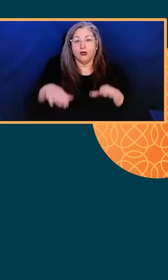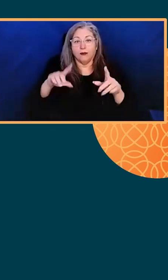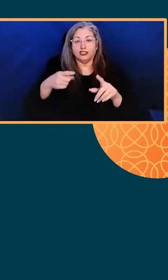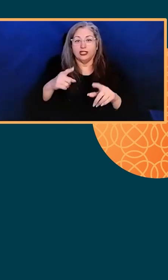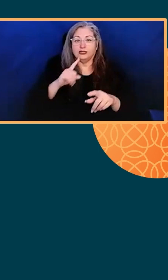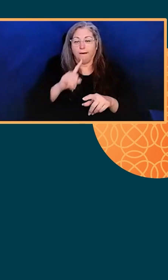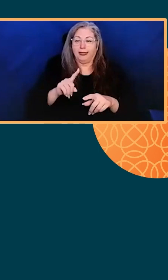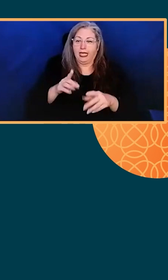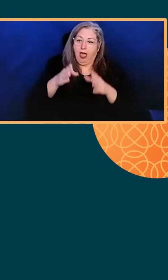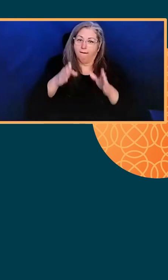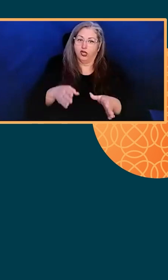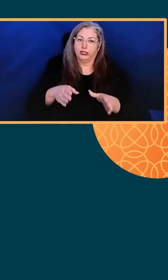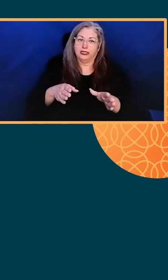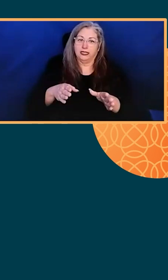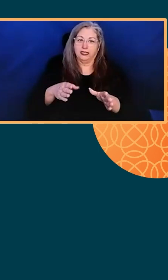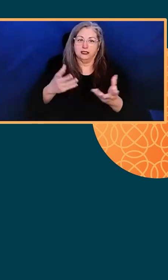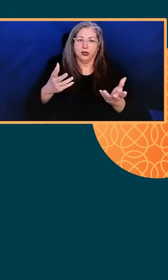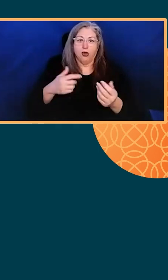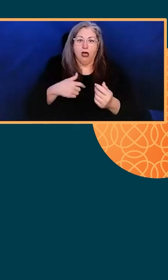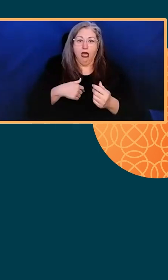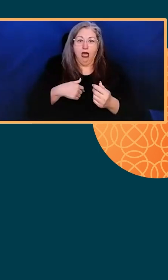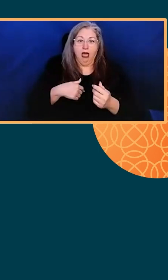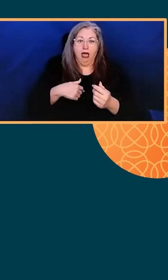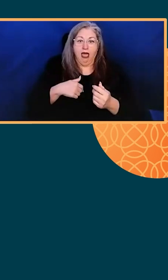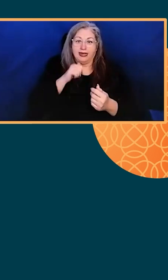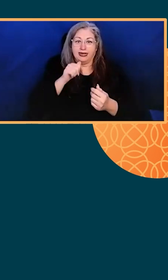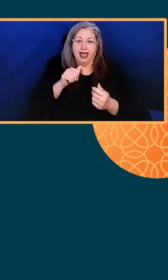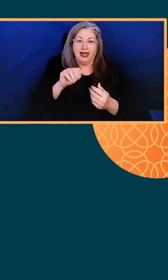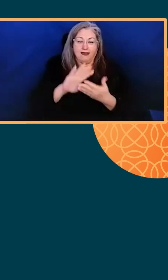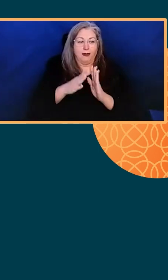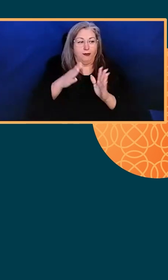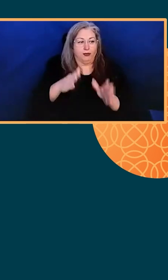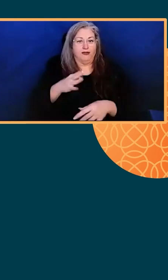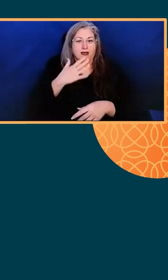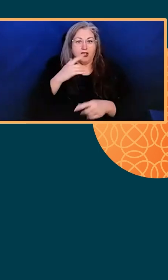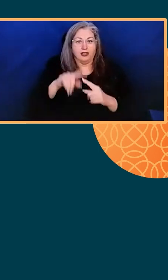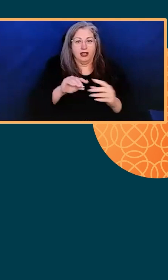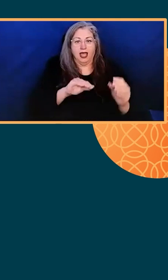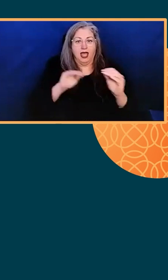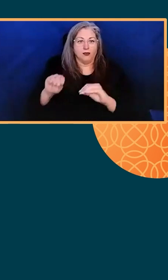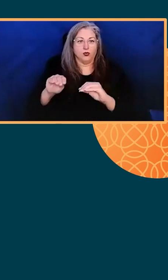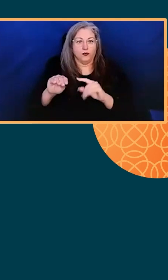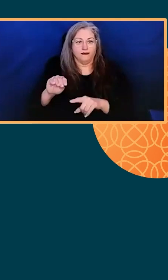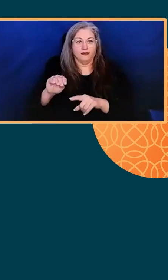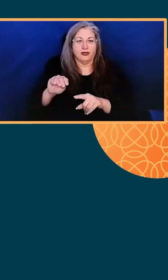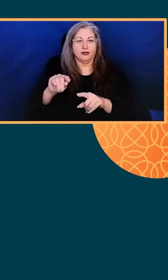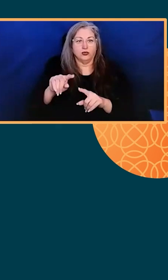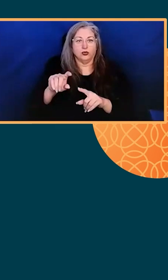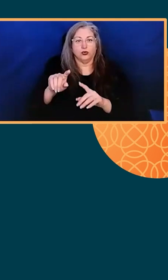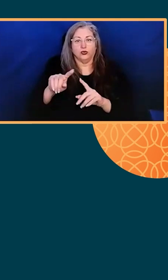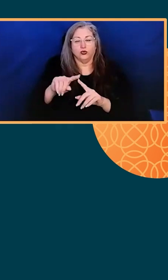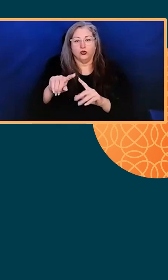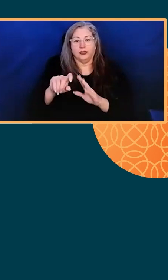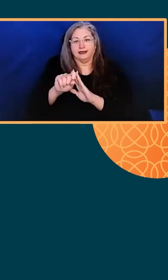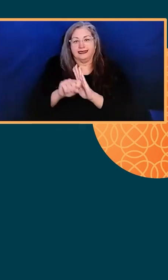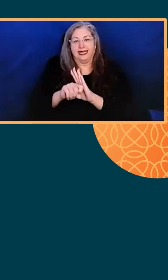a person. And so I didn't even become a person of color until I moved to the States. And by